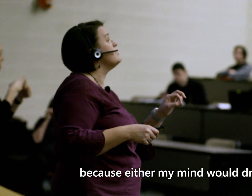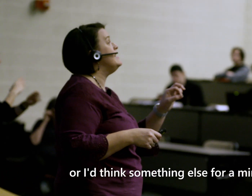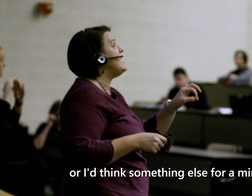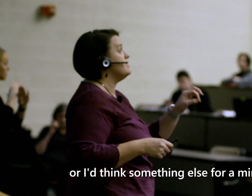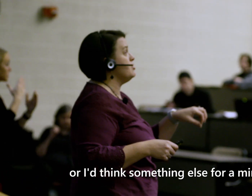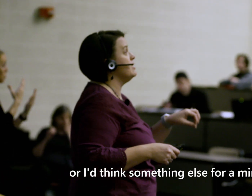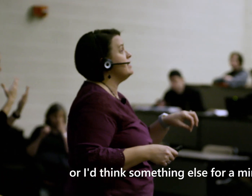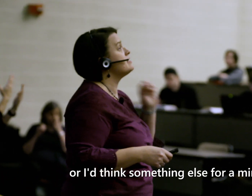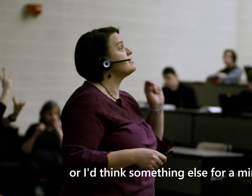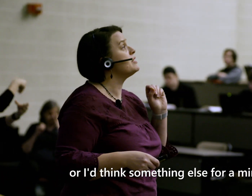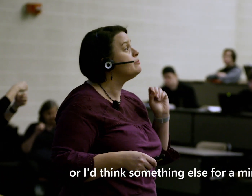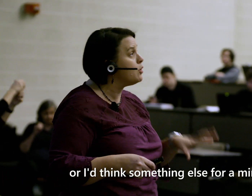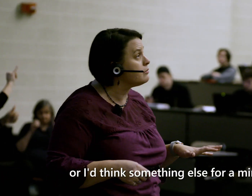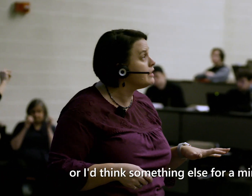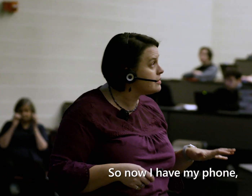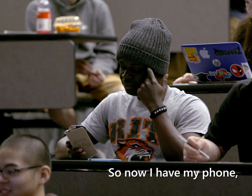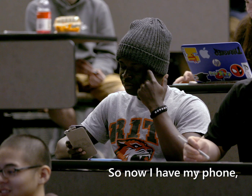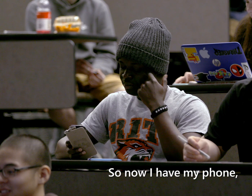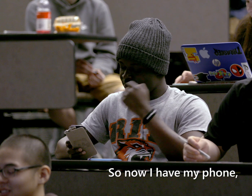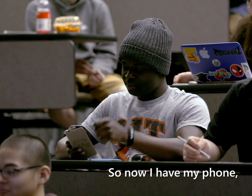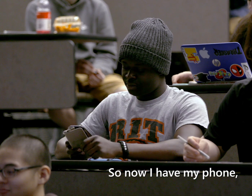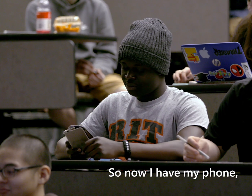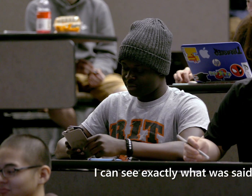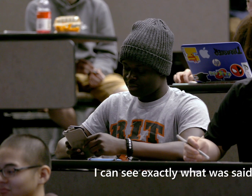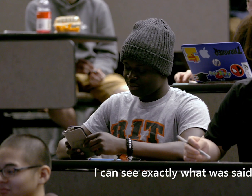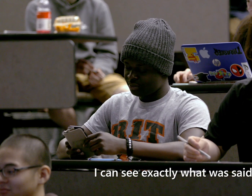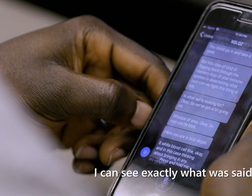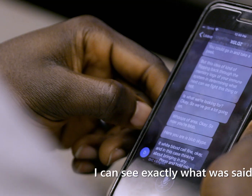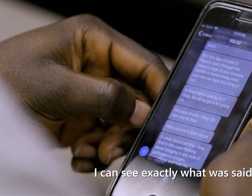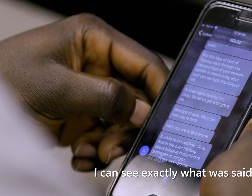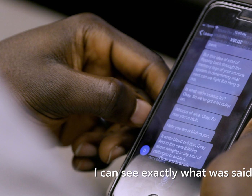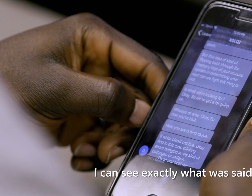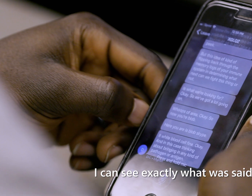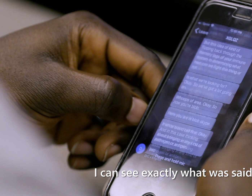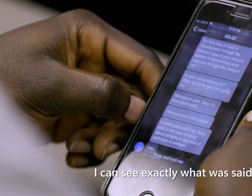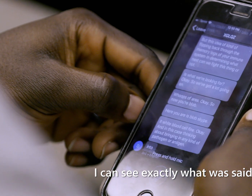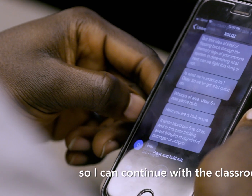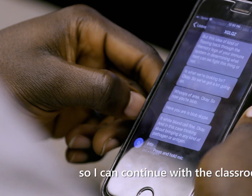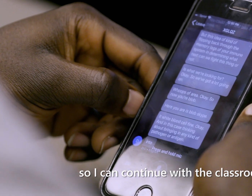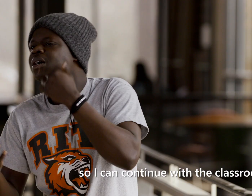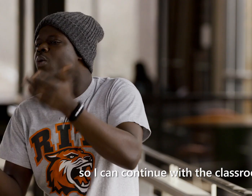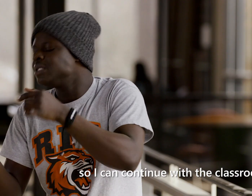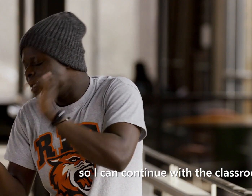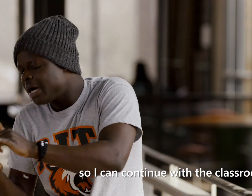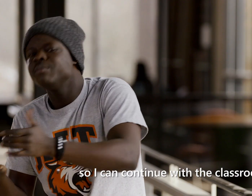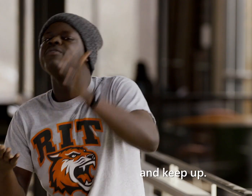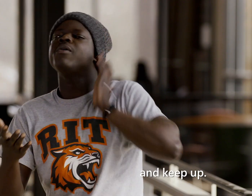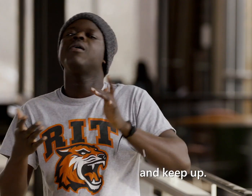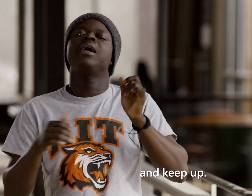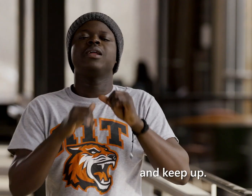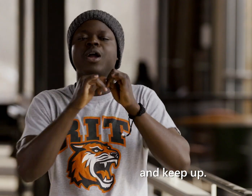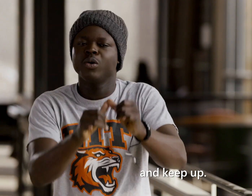would drift or I'd think something else for a minute. So now that I have my phone, I can see exactly what was said, so I can continue with the